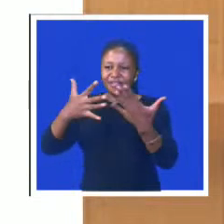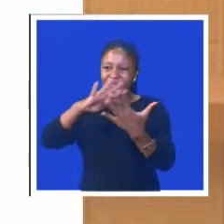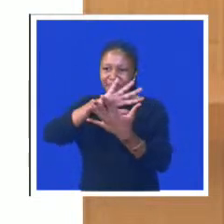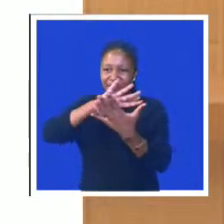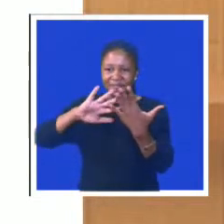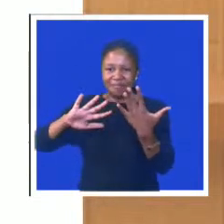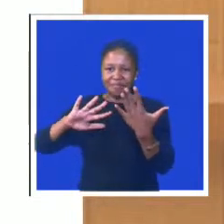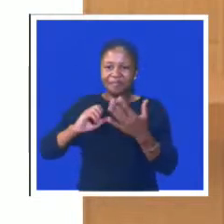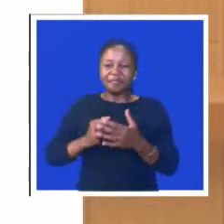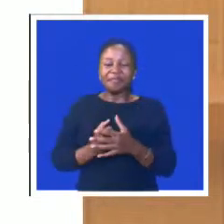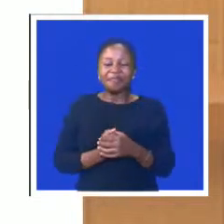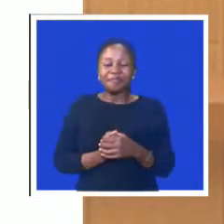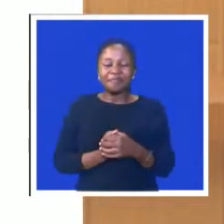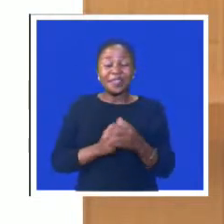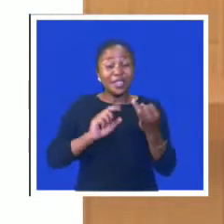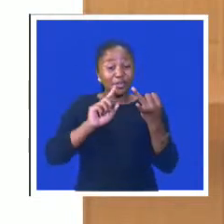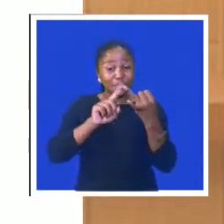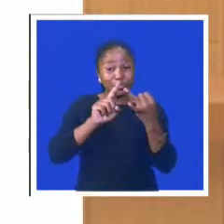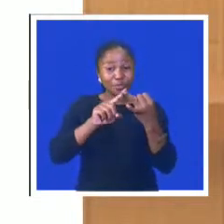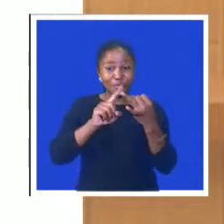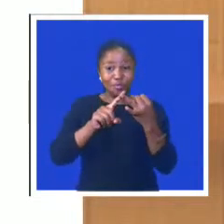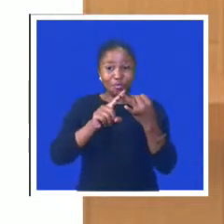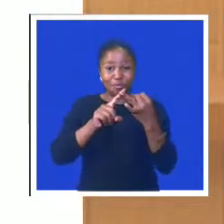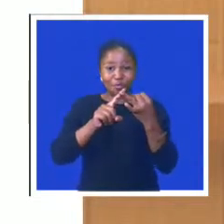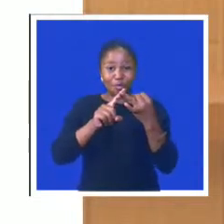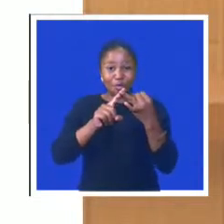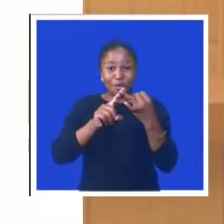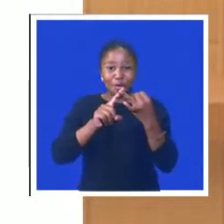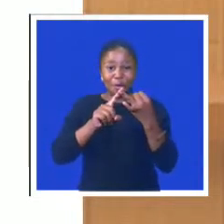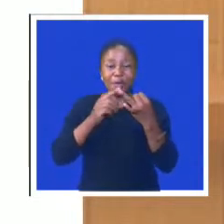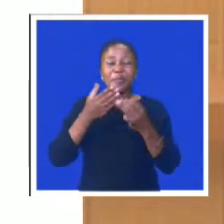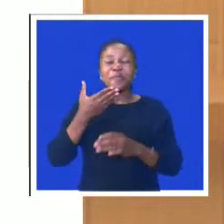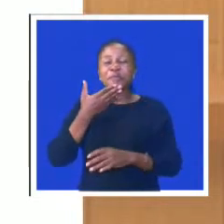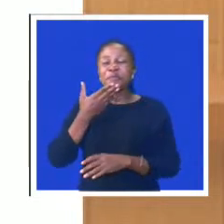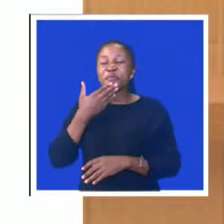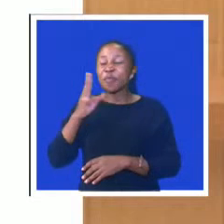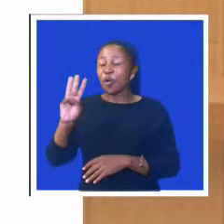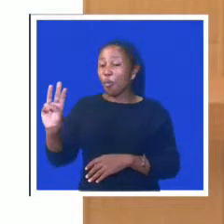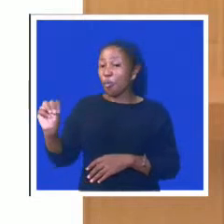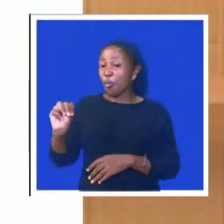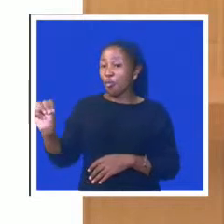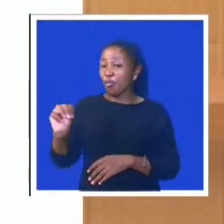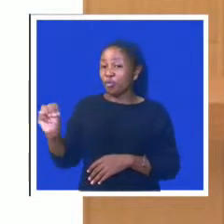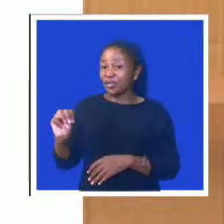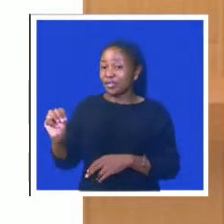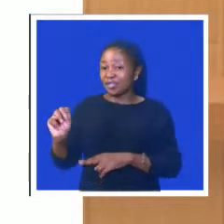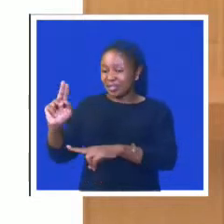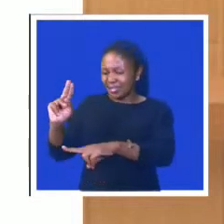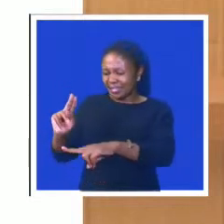Sentence number 2, Musa is sitting next to Ben.